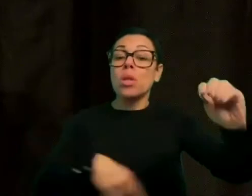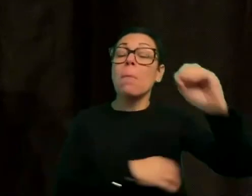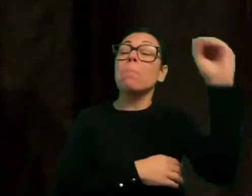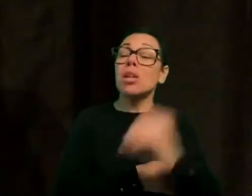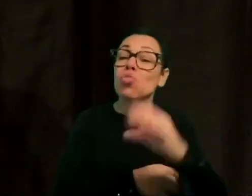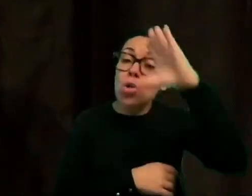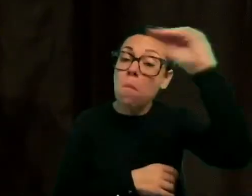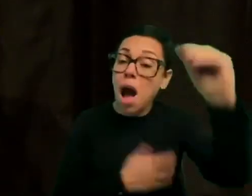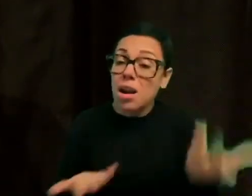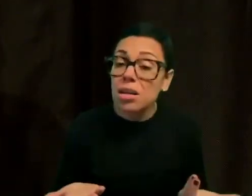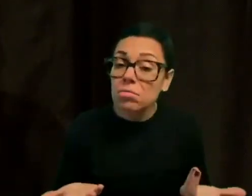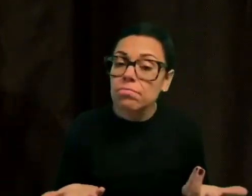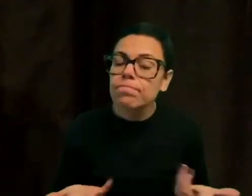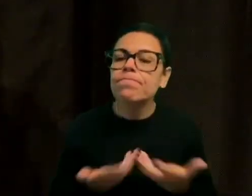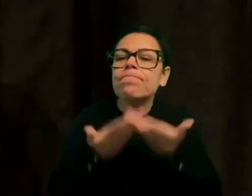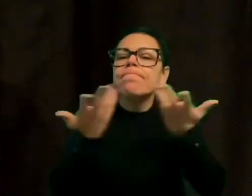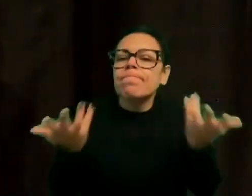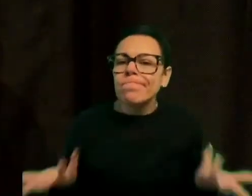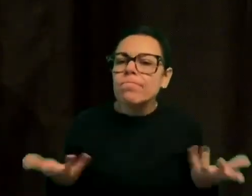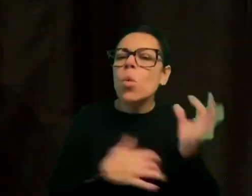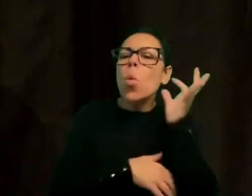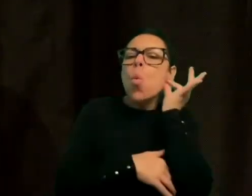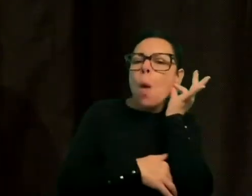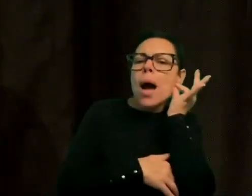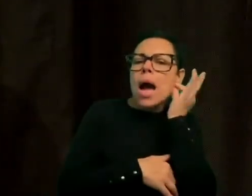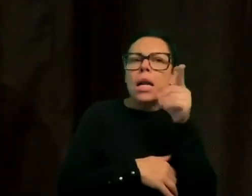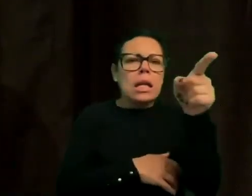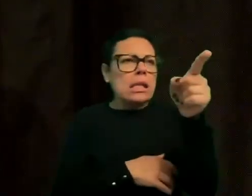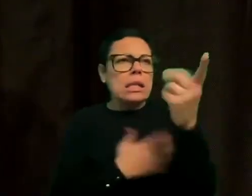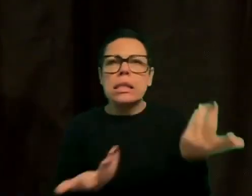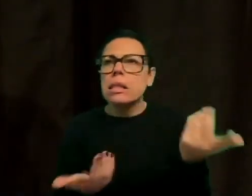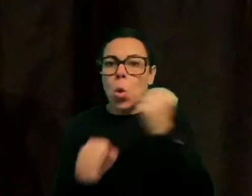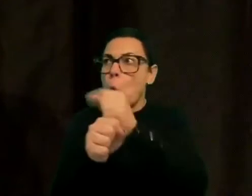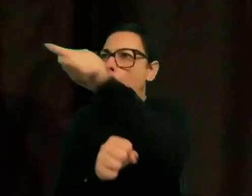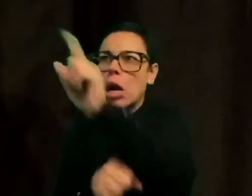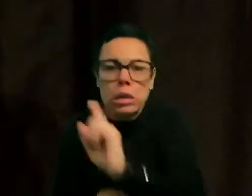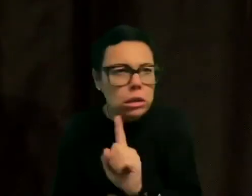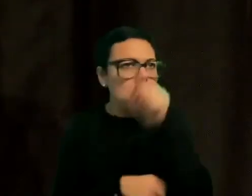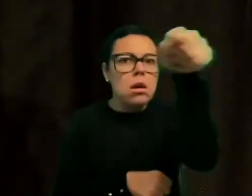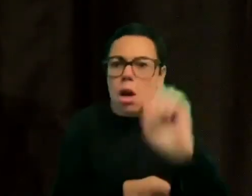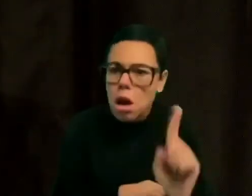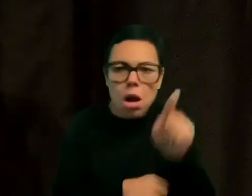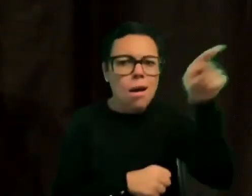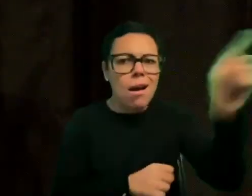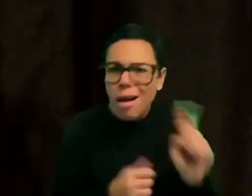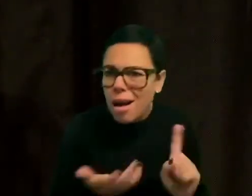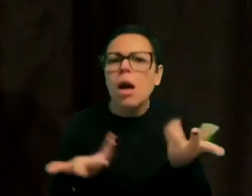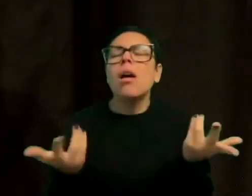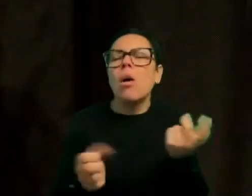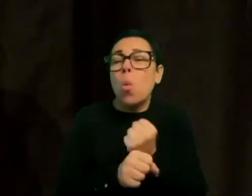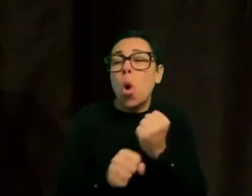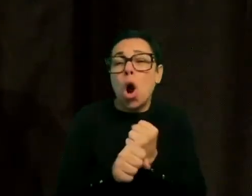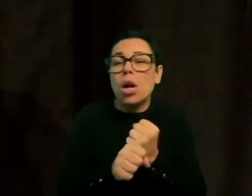for women. The few women that go into the sector usually run away after a few years because the working environment is so bad for